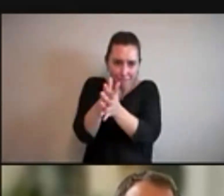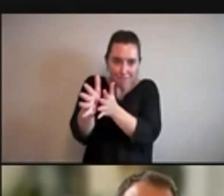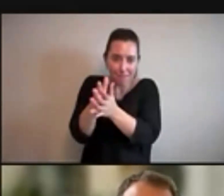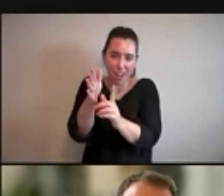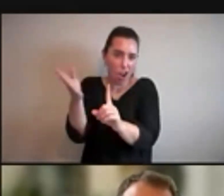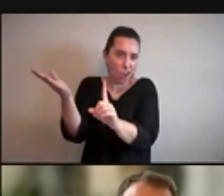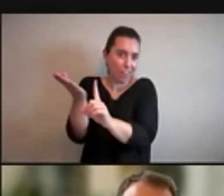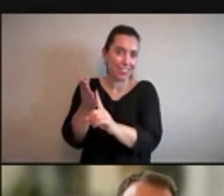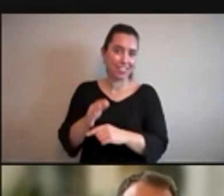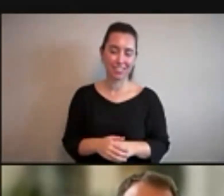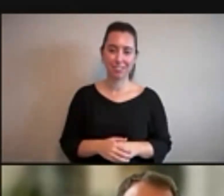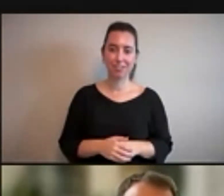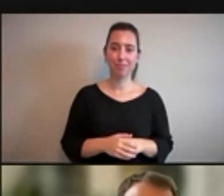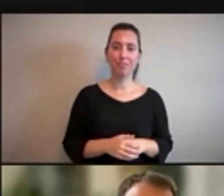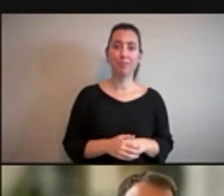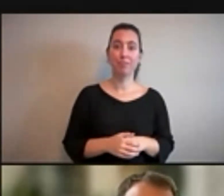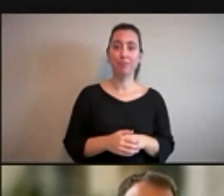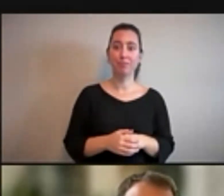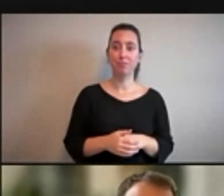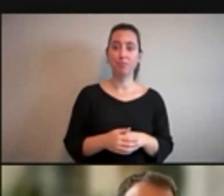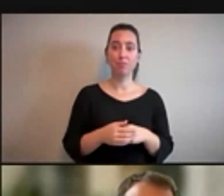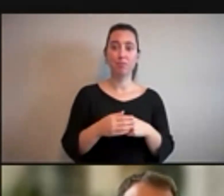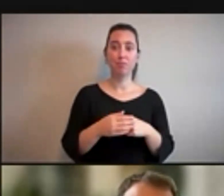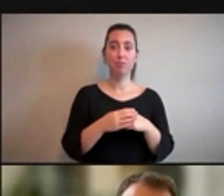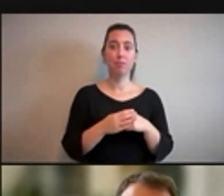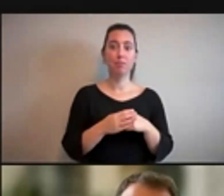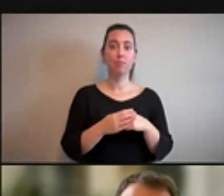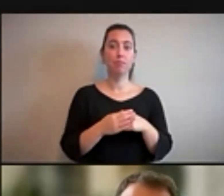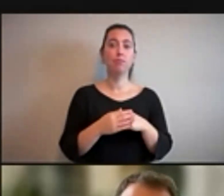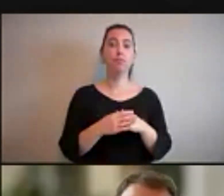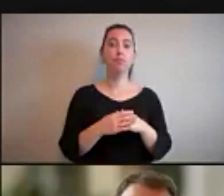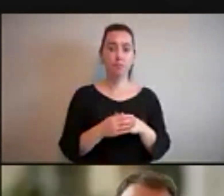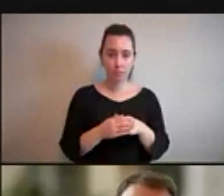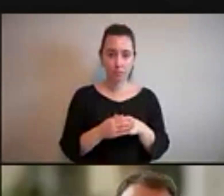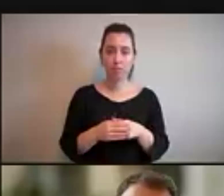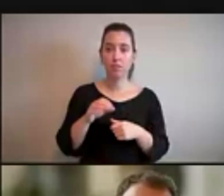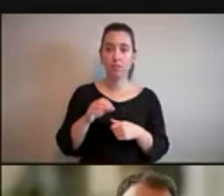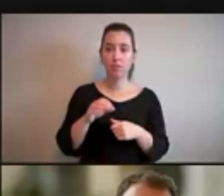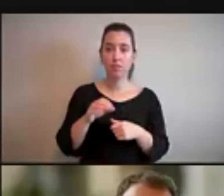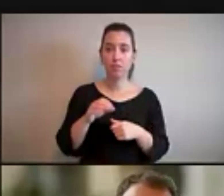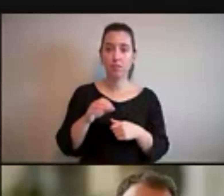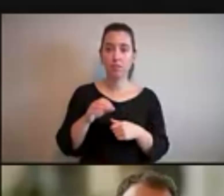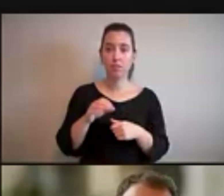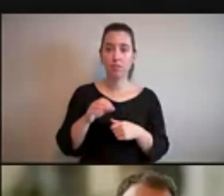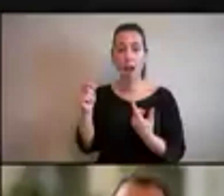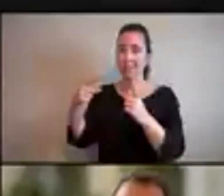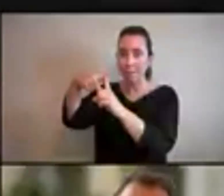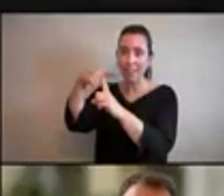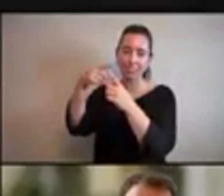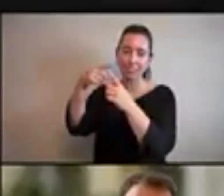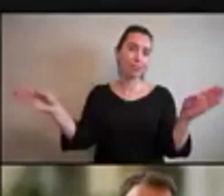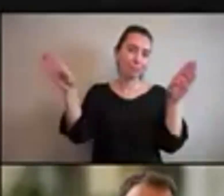pursue. That sounds very good, and it's also a very positive note, I think, to end this panel. Thank you very much for